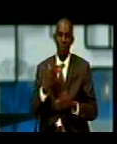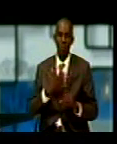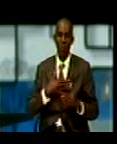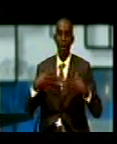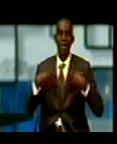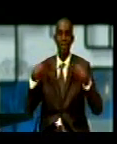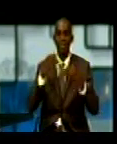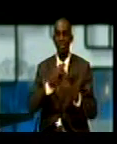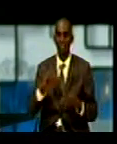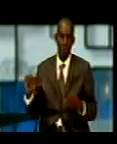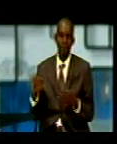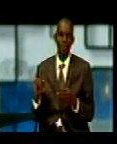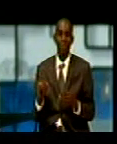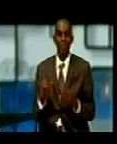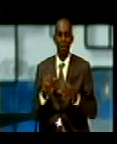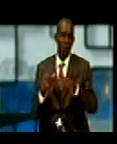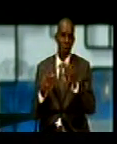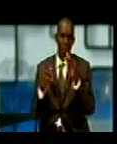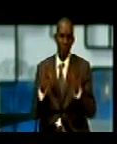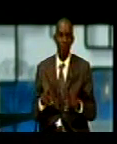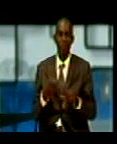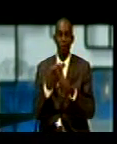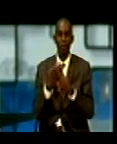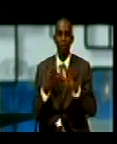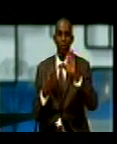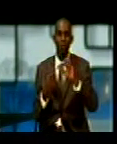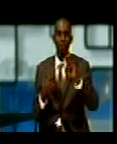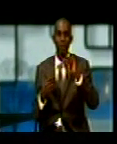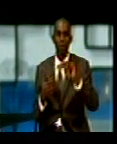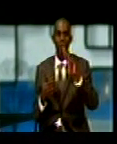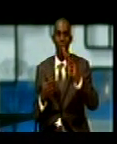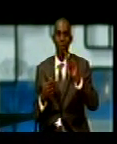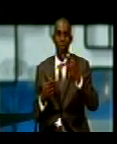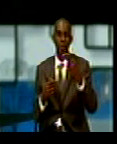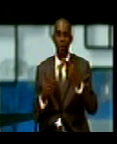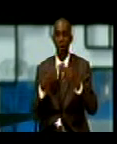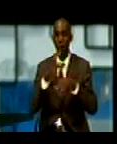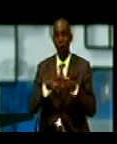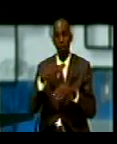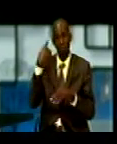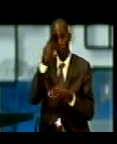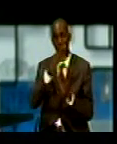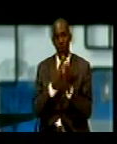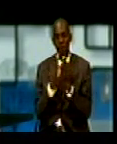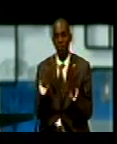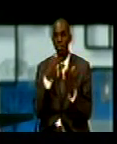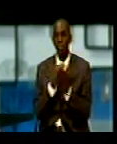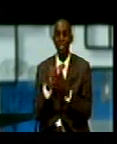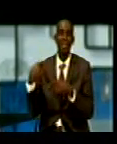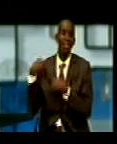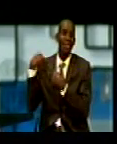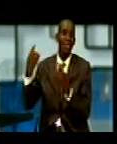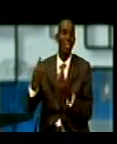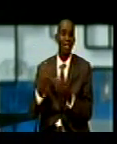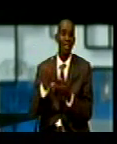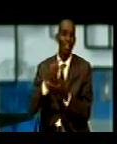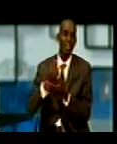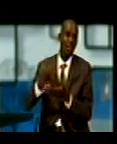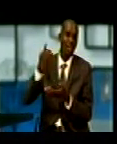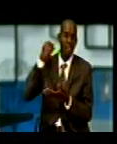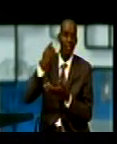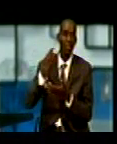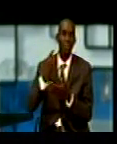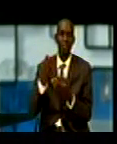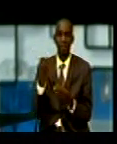Precious from Enugu wrote on Facebook, since last Saturday, I've been having serious